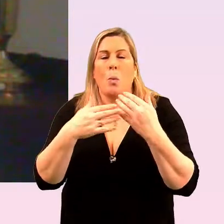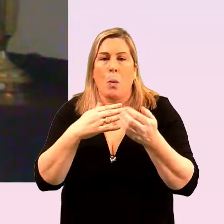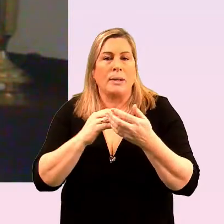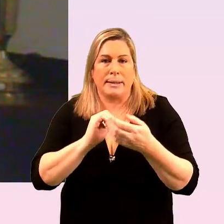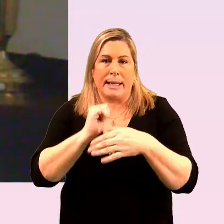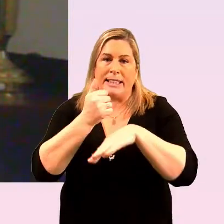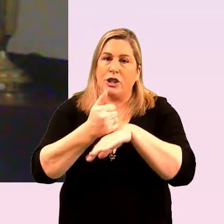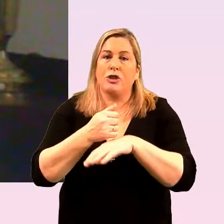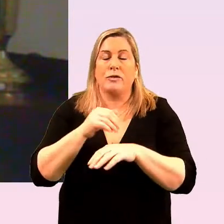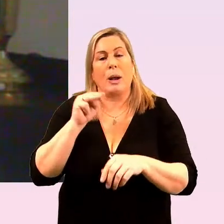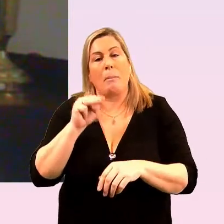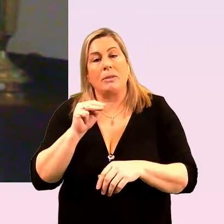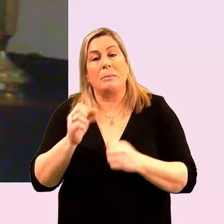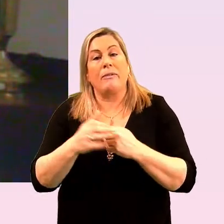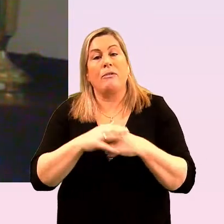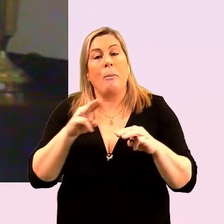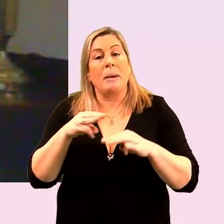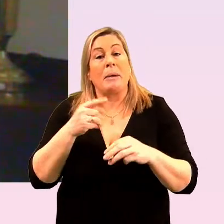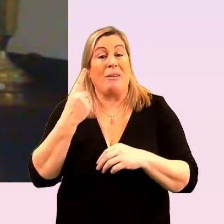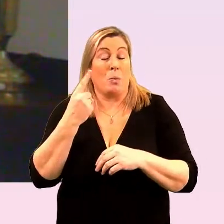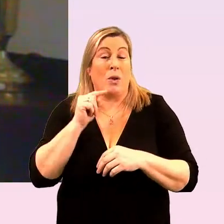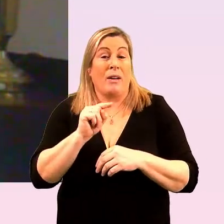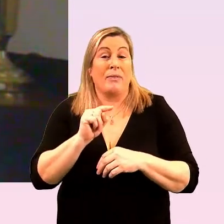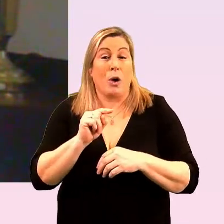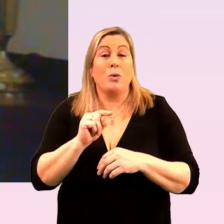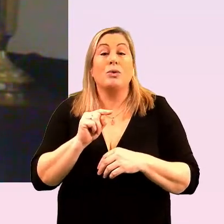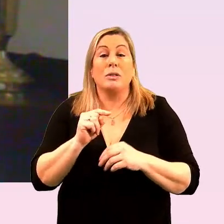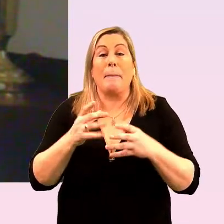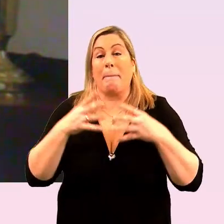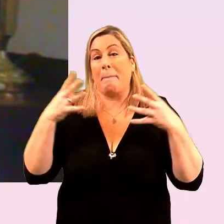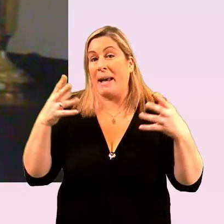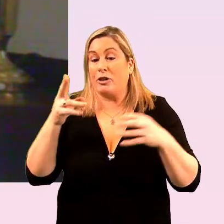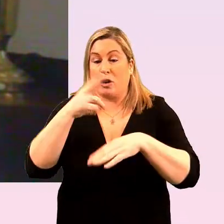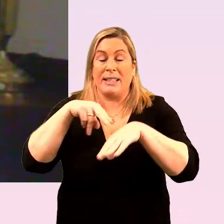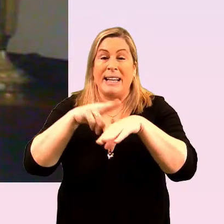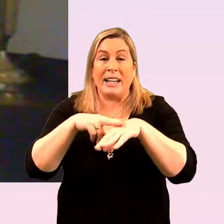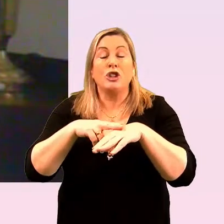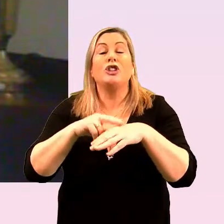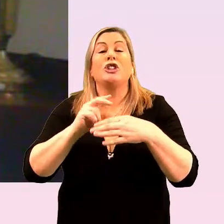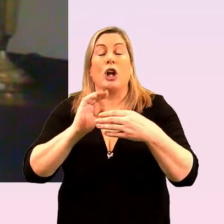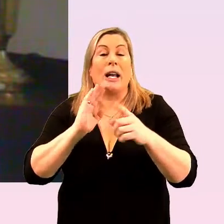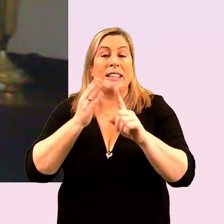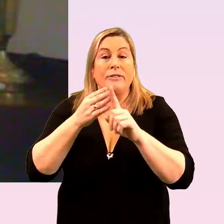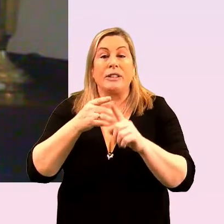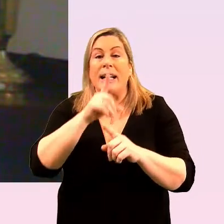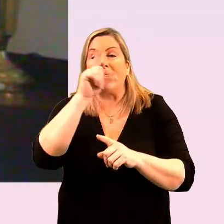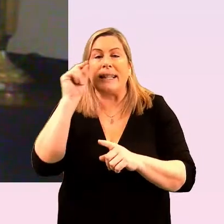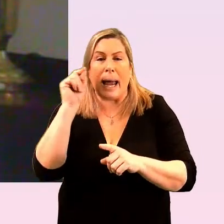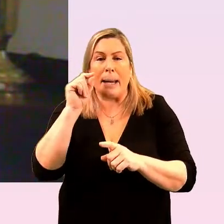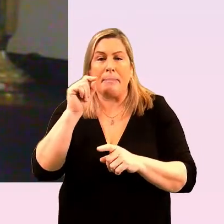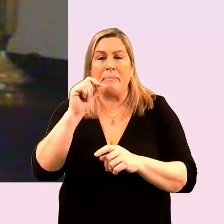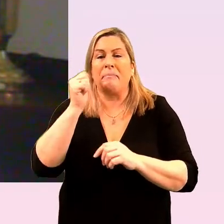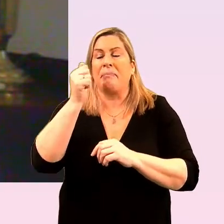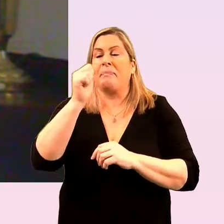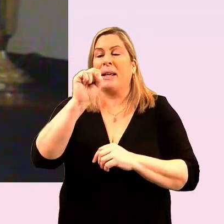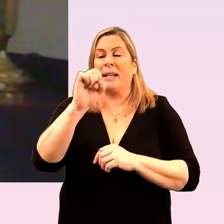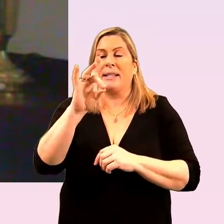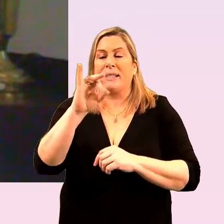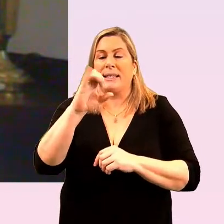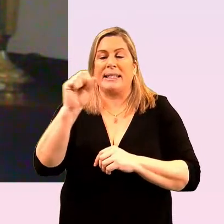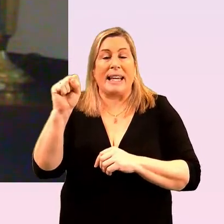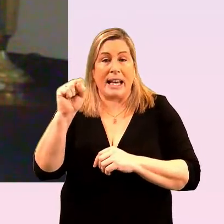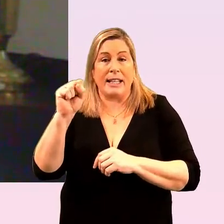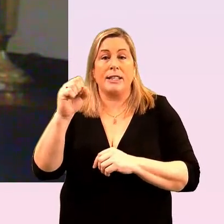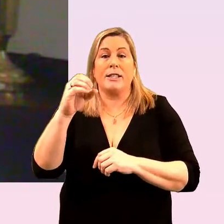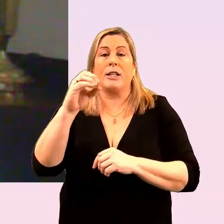are possible for people, and one of those is a major national initiative called Skills to Compete, which is absolutely there for